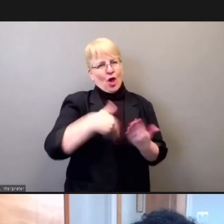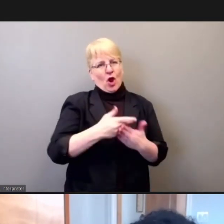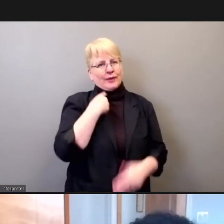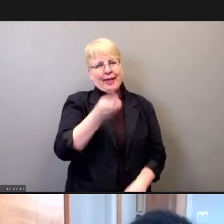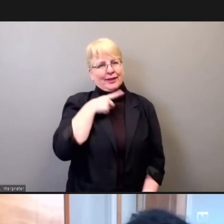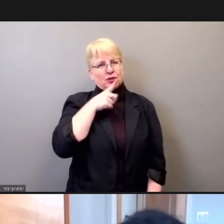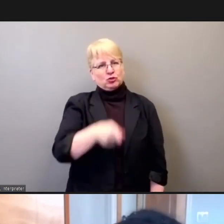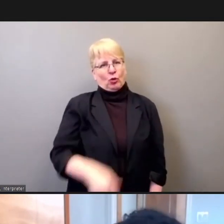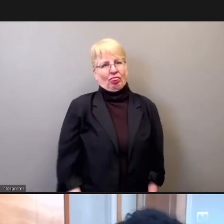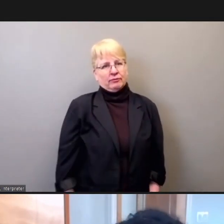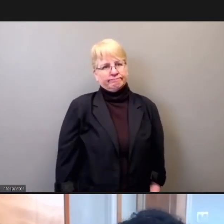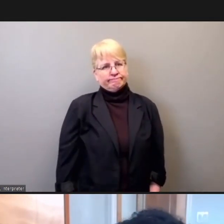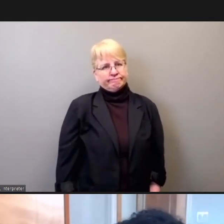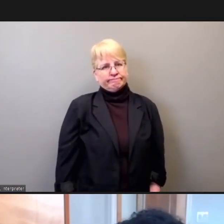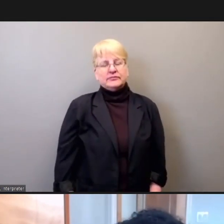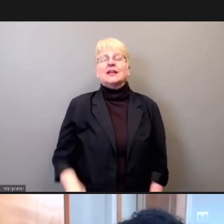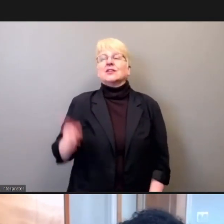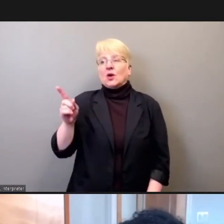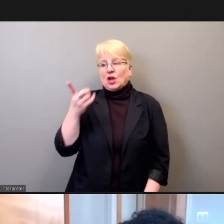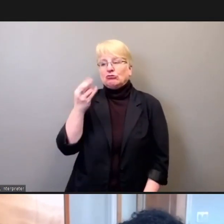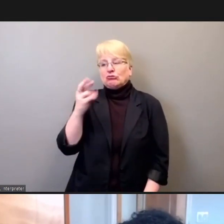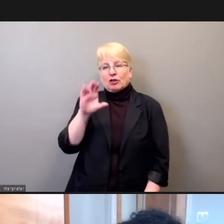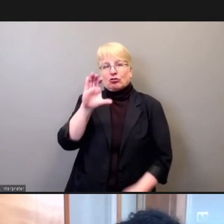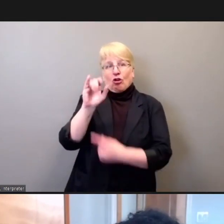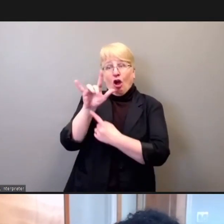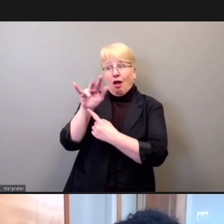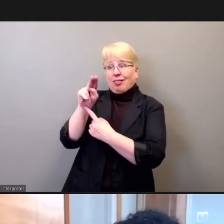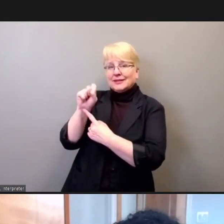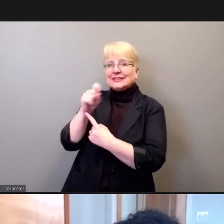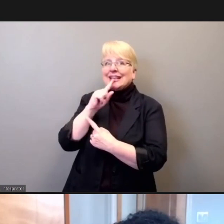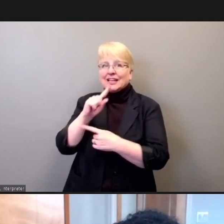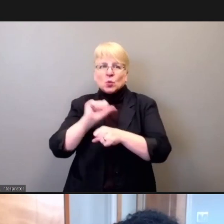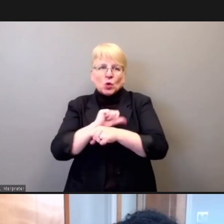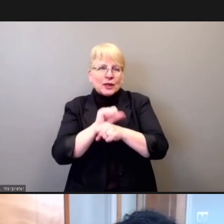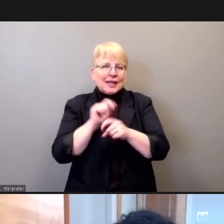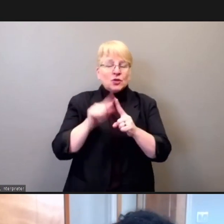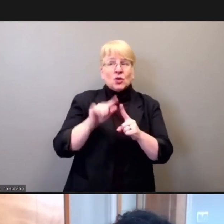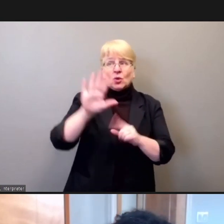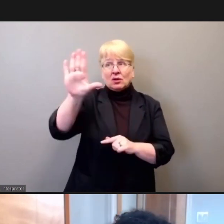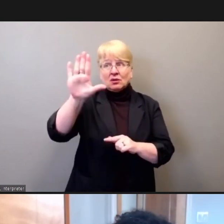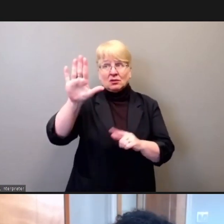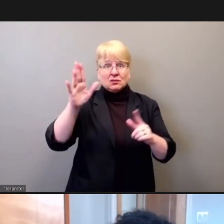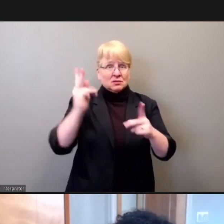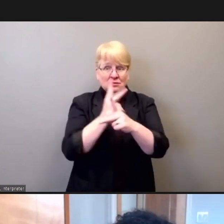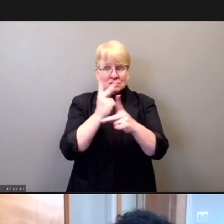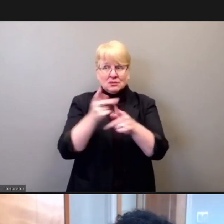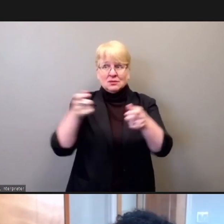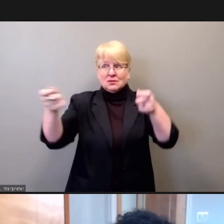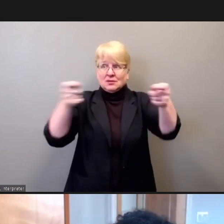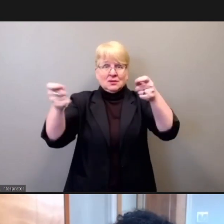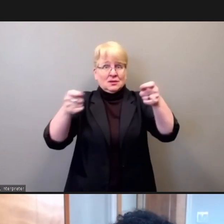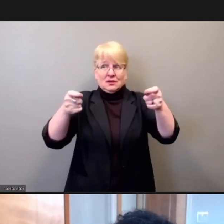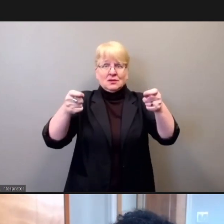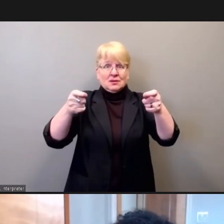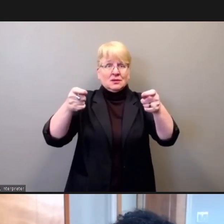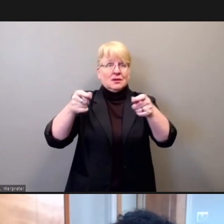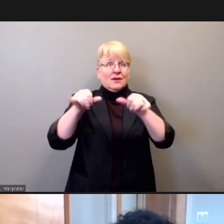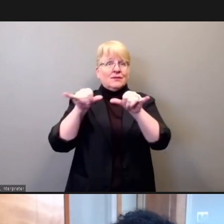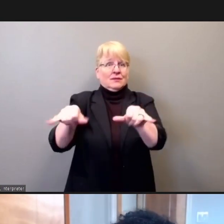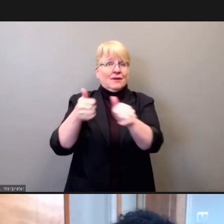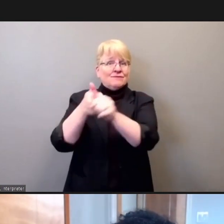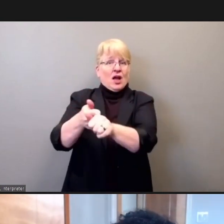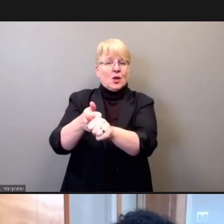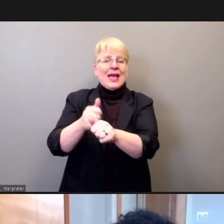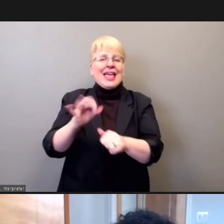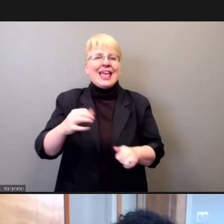continuing to work to tighten up, and she will continue to do that. Because if I was a recent patient and I've got a health record at a hospital,